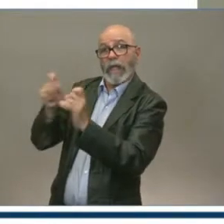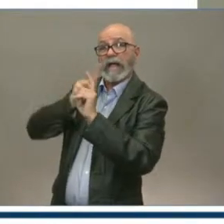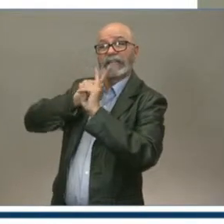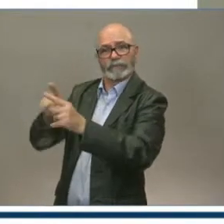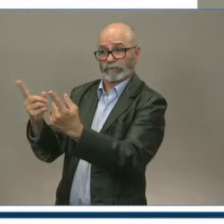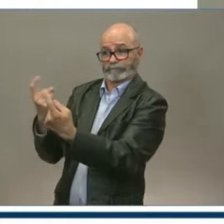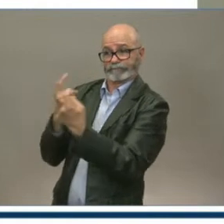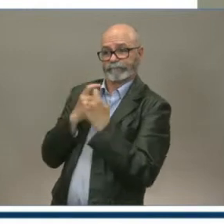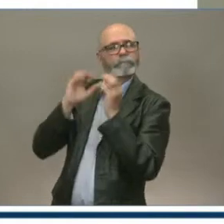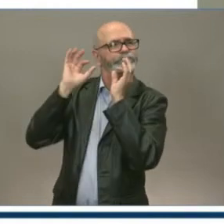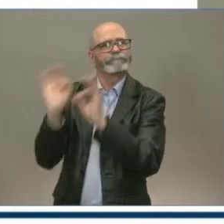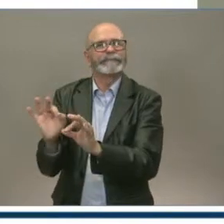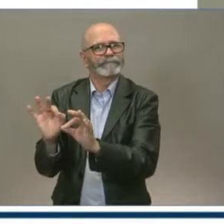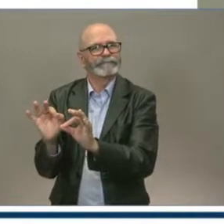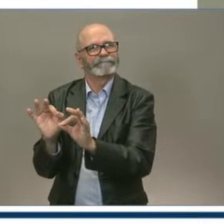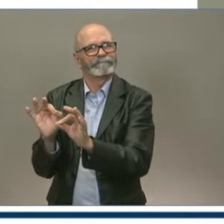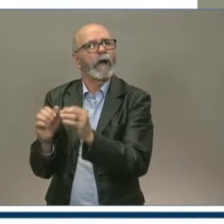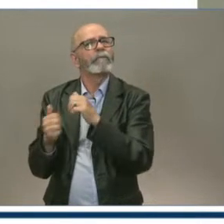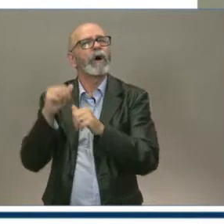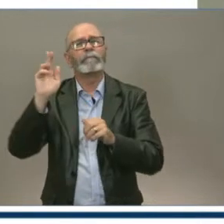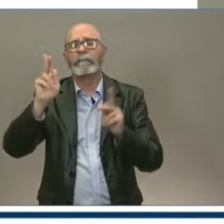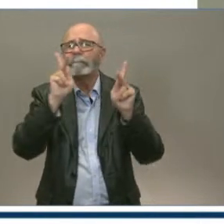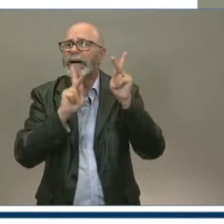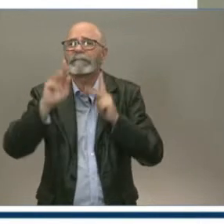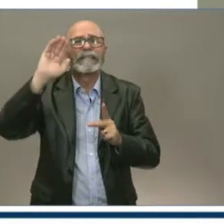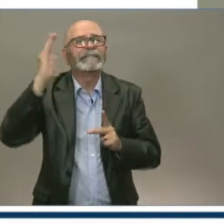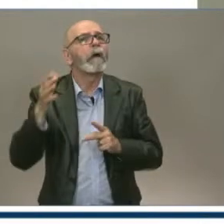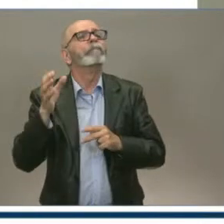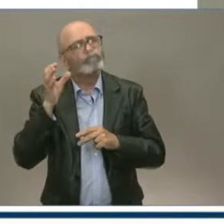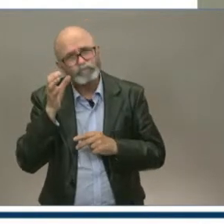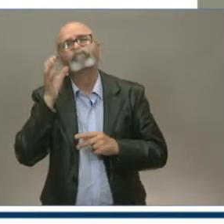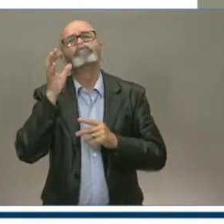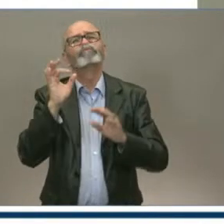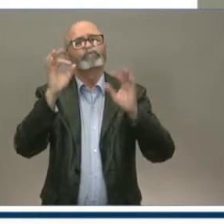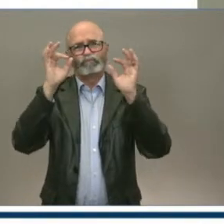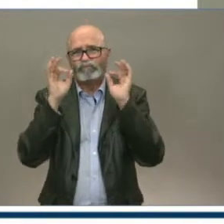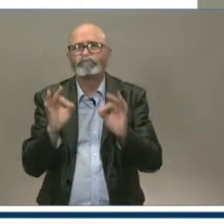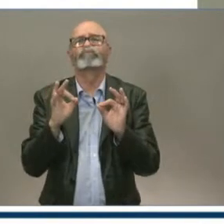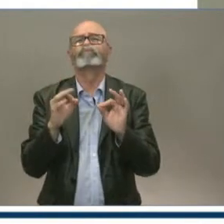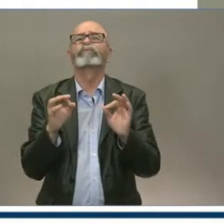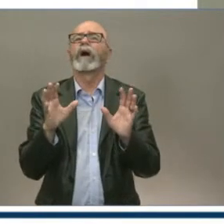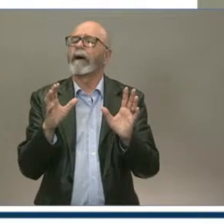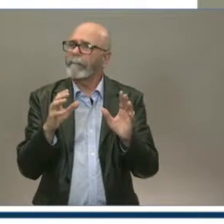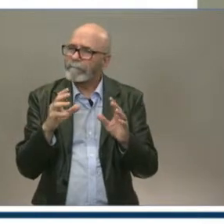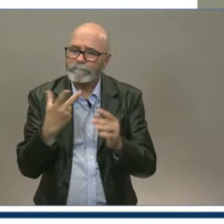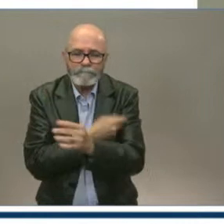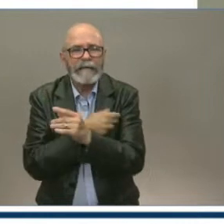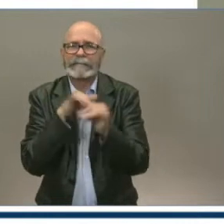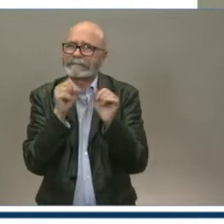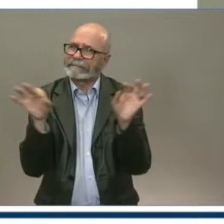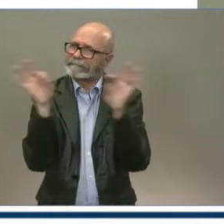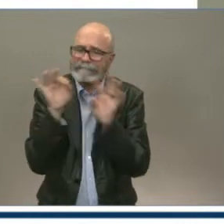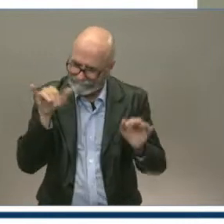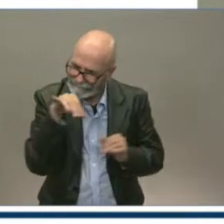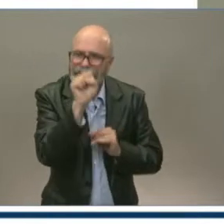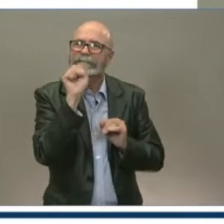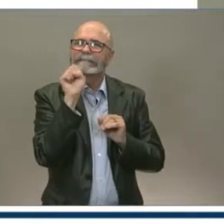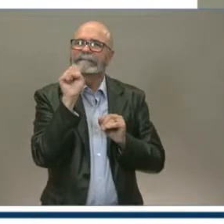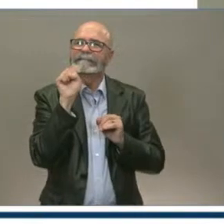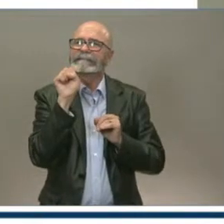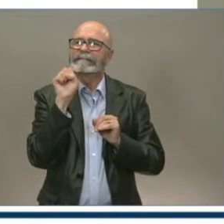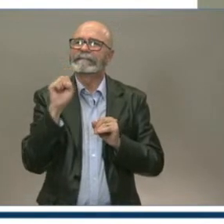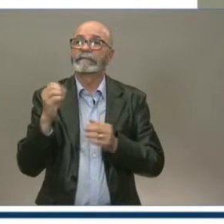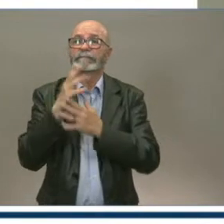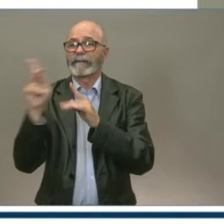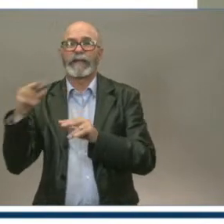Nova Scotians understand the importance of getting vaccinated. All they need to do is we all look and see the news and what's happening in other